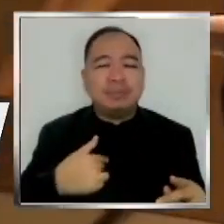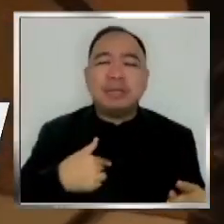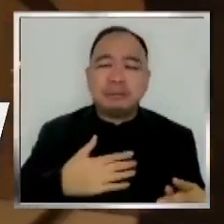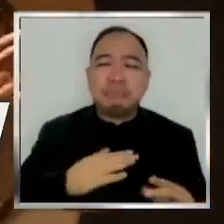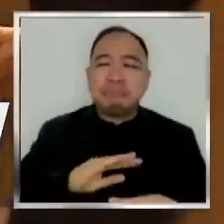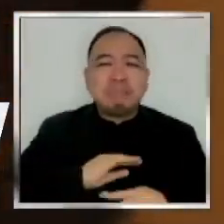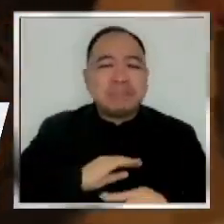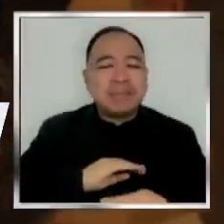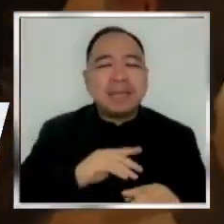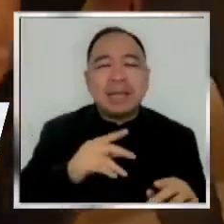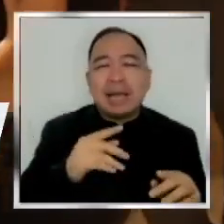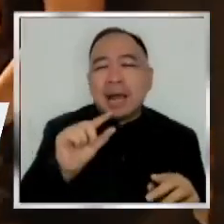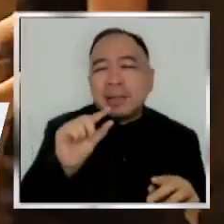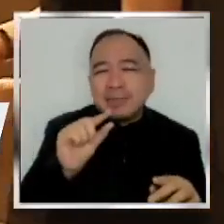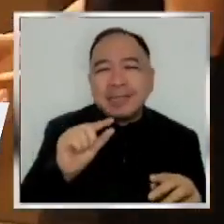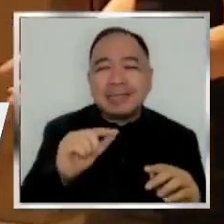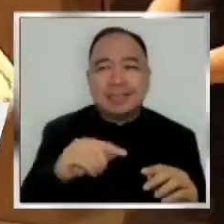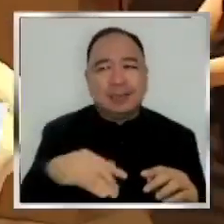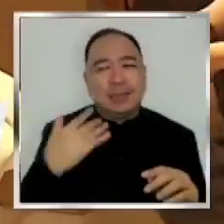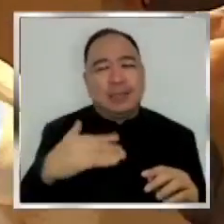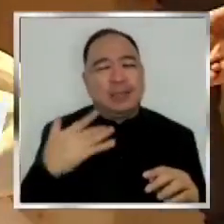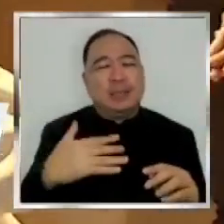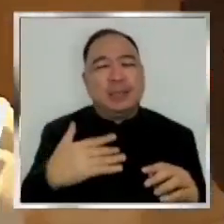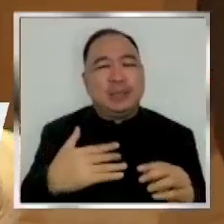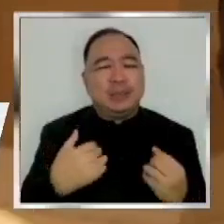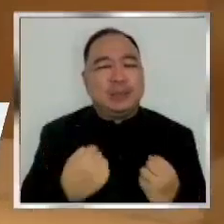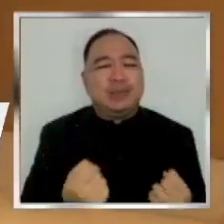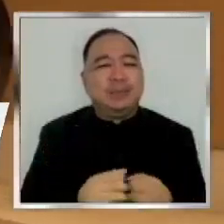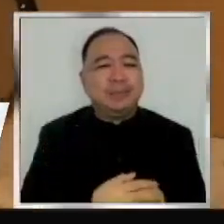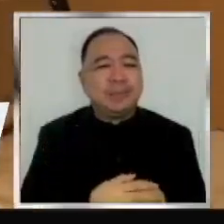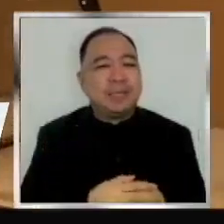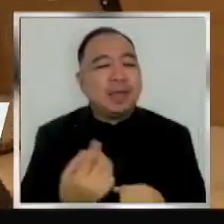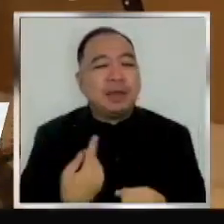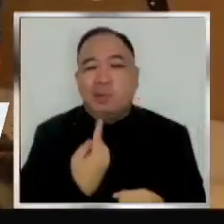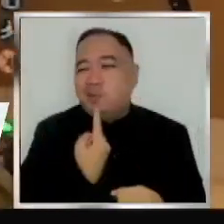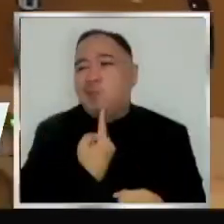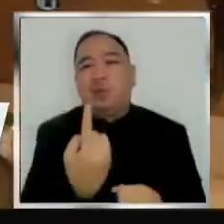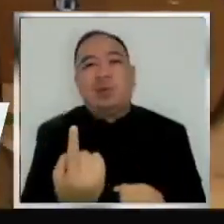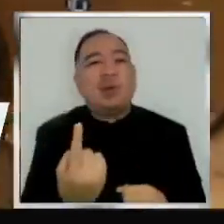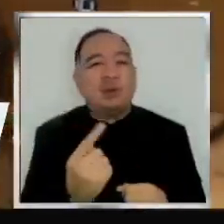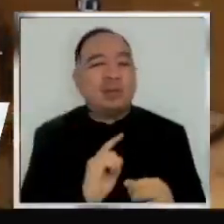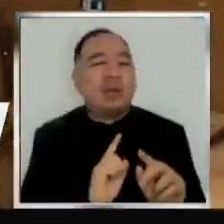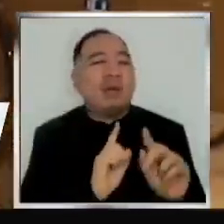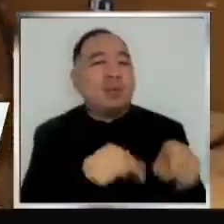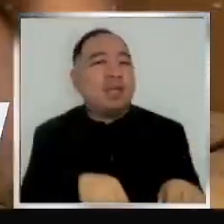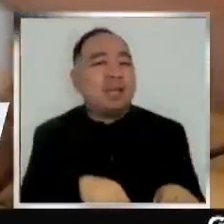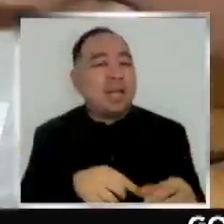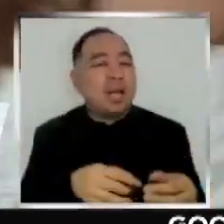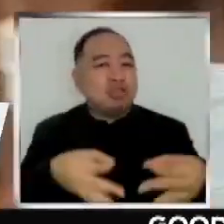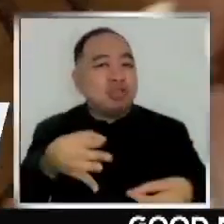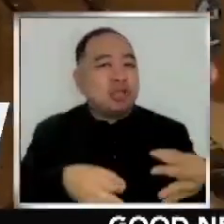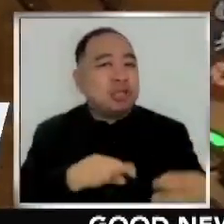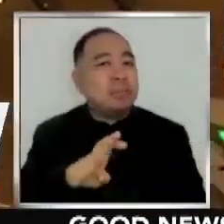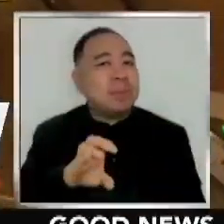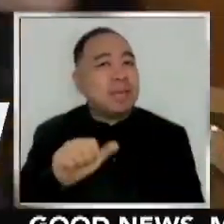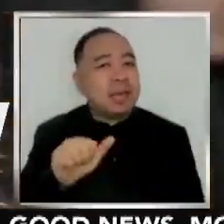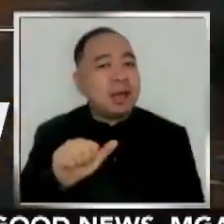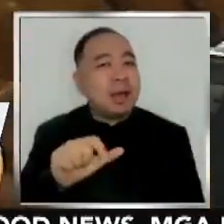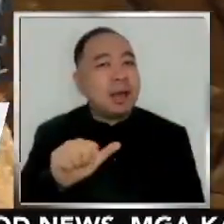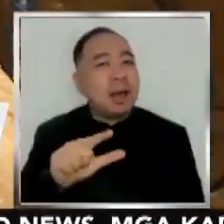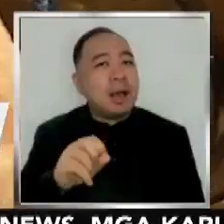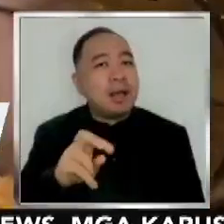Medyo wild, medyo intense. Solo ring dumating si Battle of the Judges Judge and Love Before Sunrise star Bea Alonzo in her white